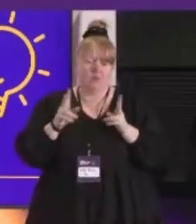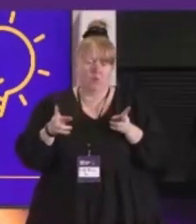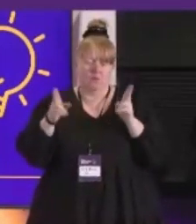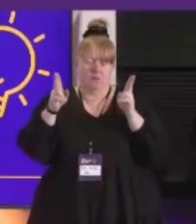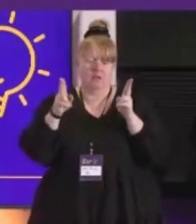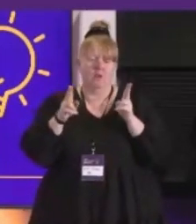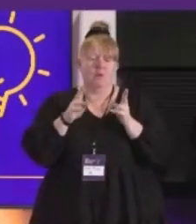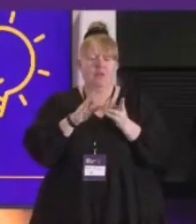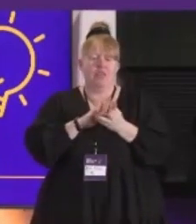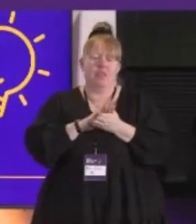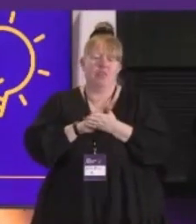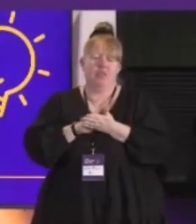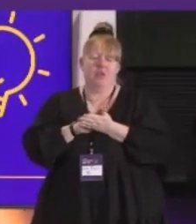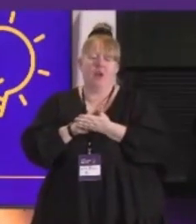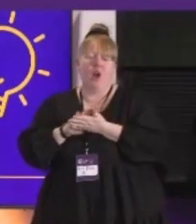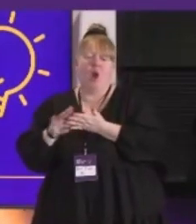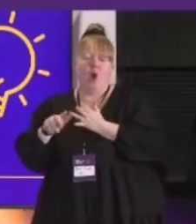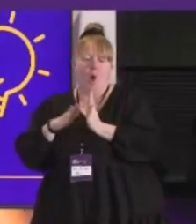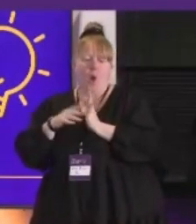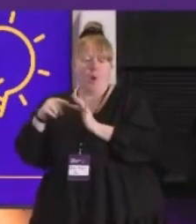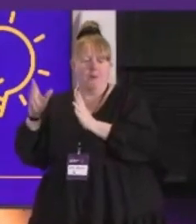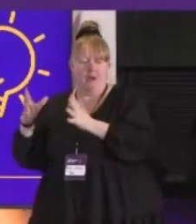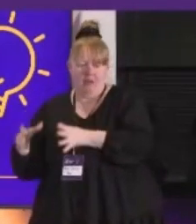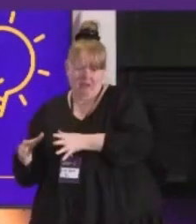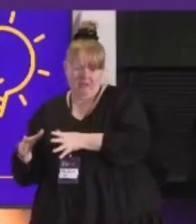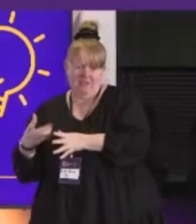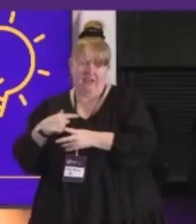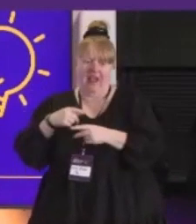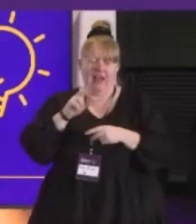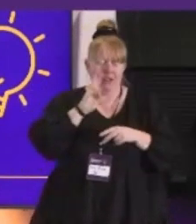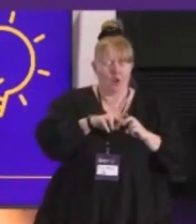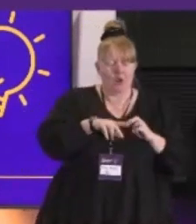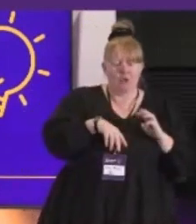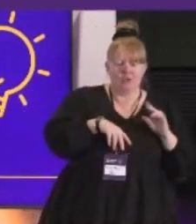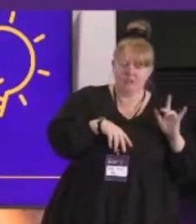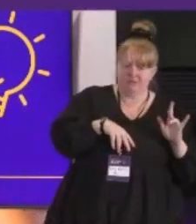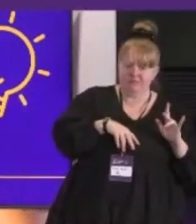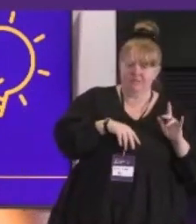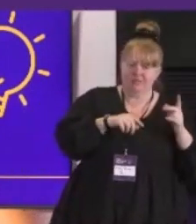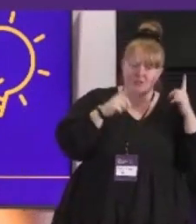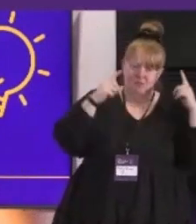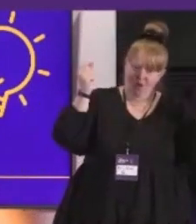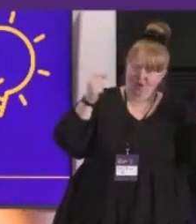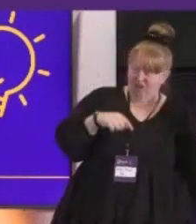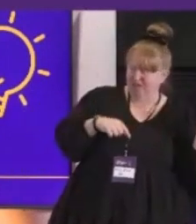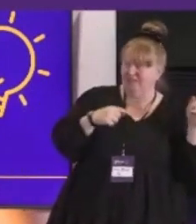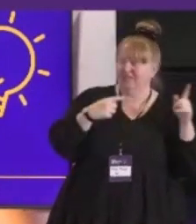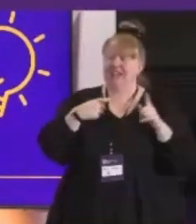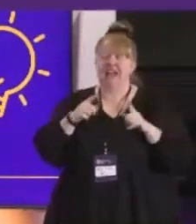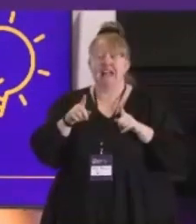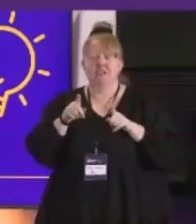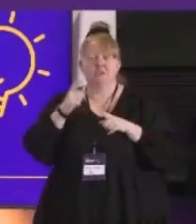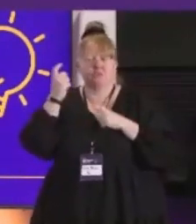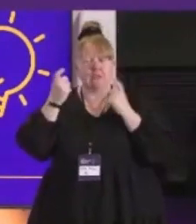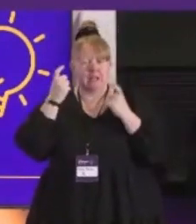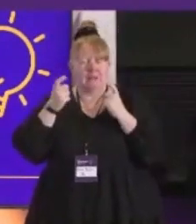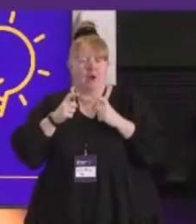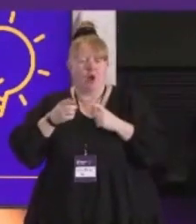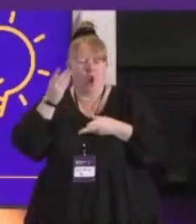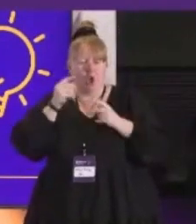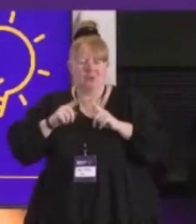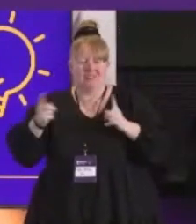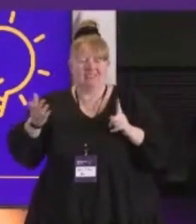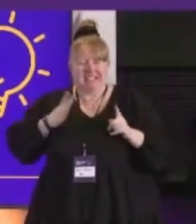Homer Simpson and the way of thinking about the learner, but also looking at the nature of the different learning programs, bringing in different learners with different needs,